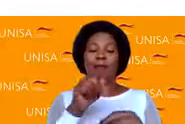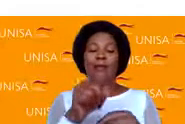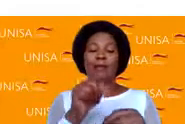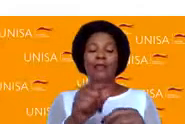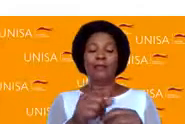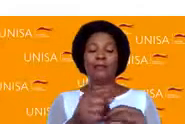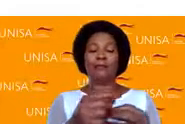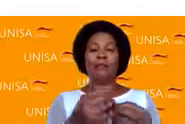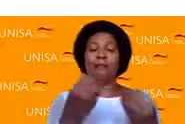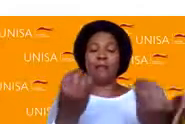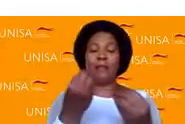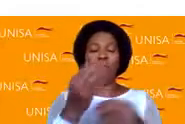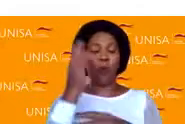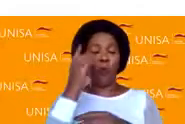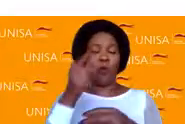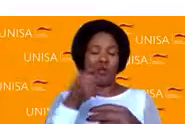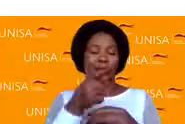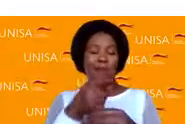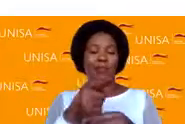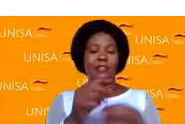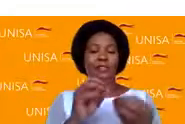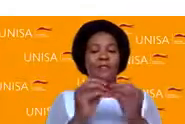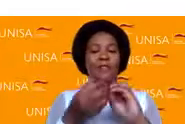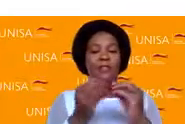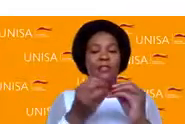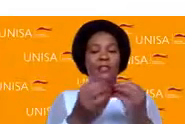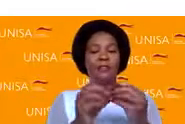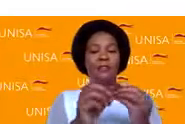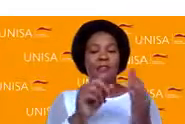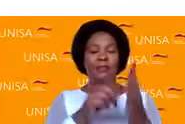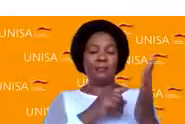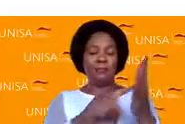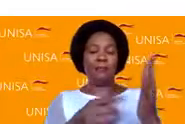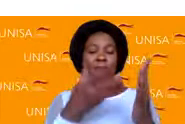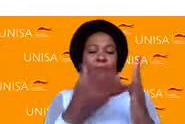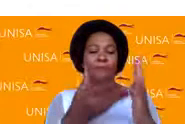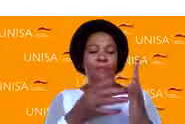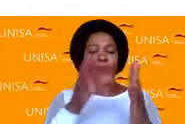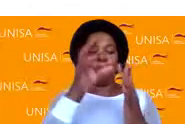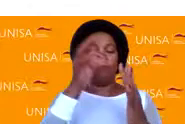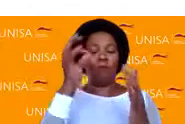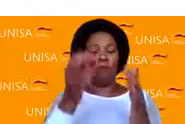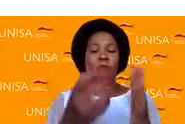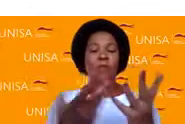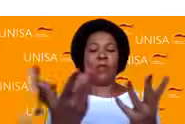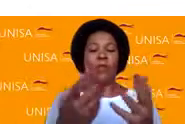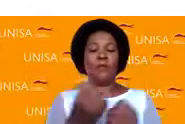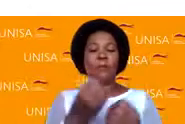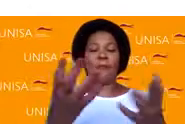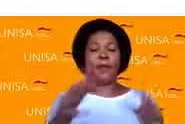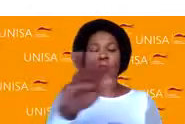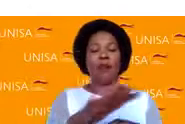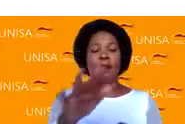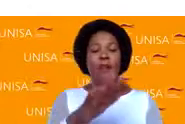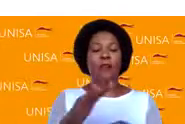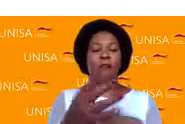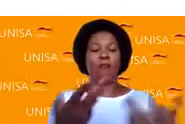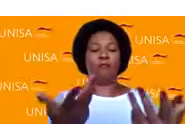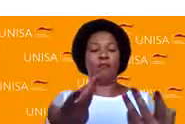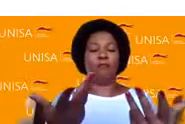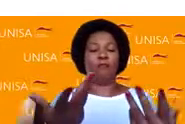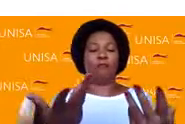editor. This text editor, you will find it in a lot of places. You will find it, for